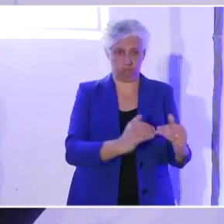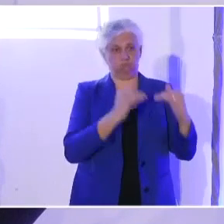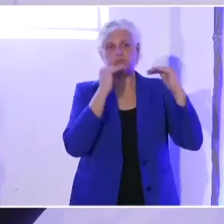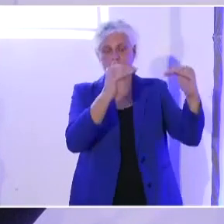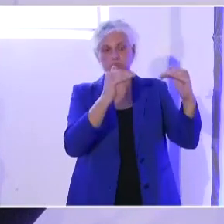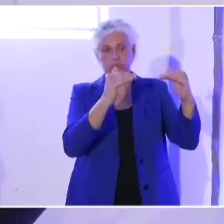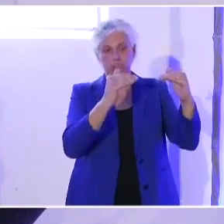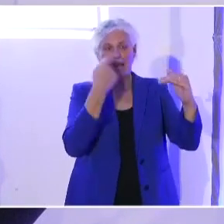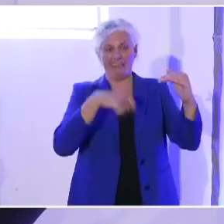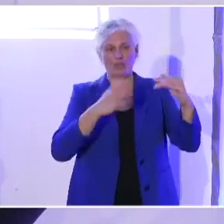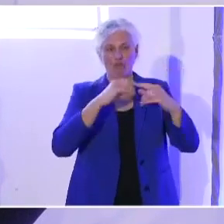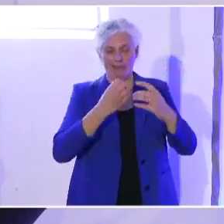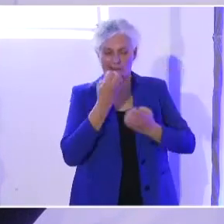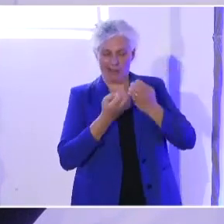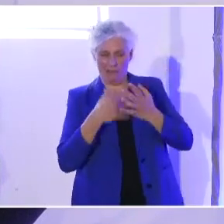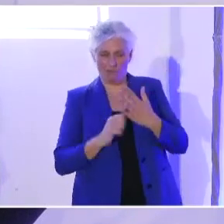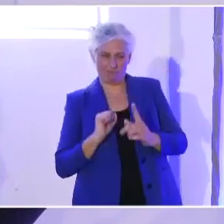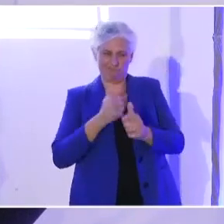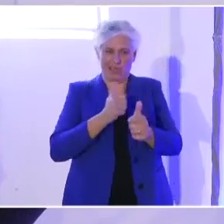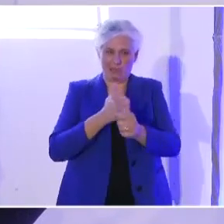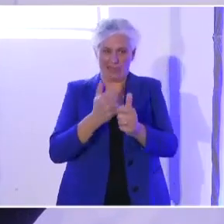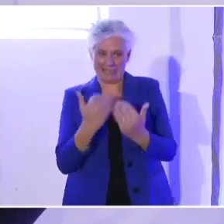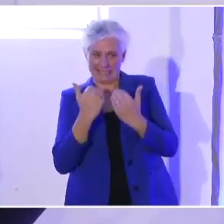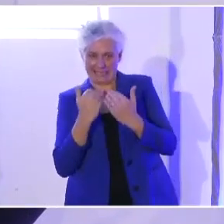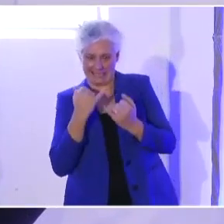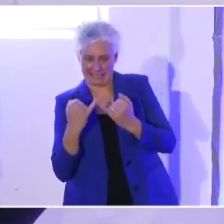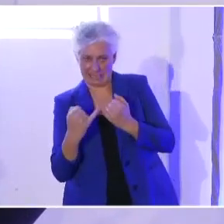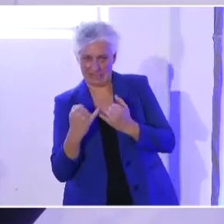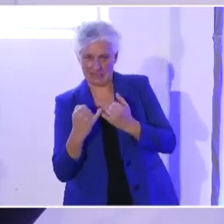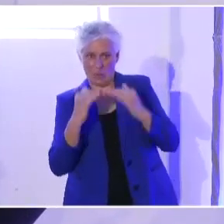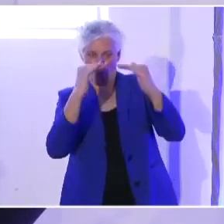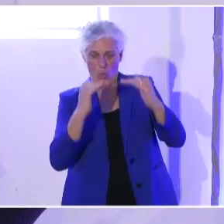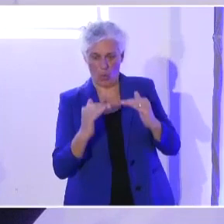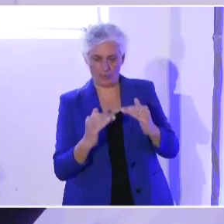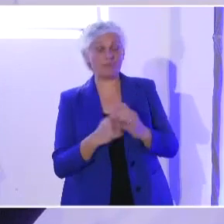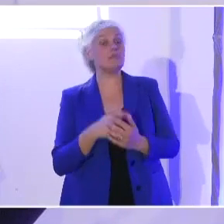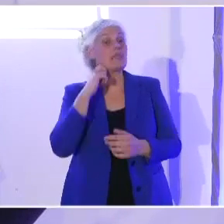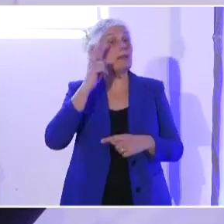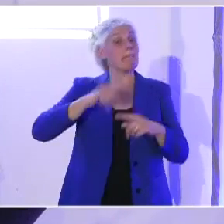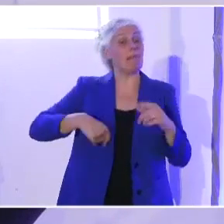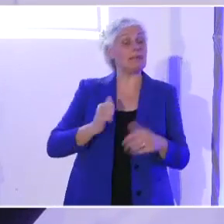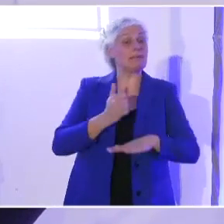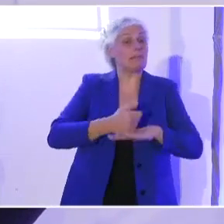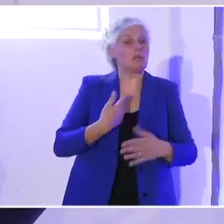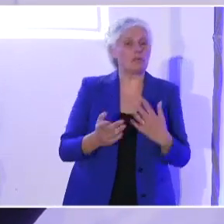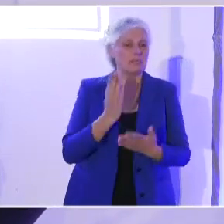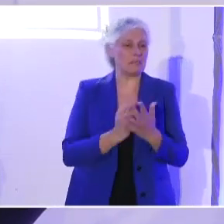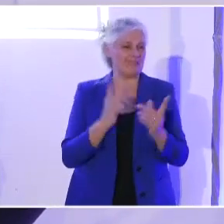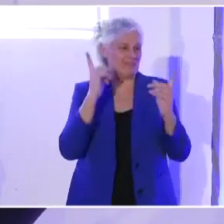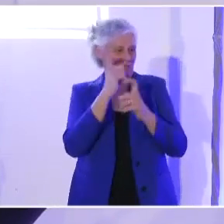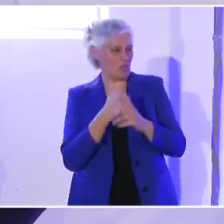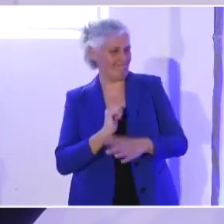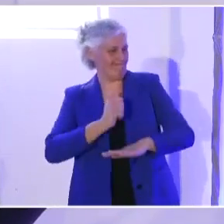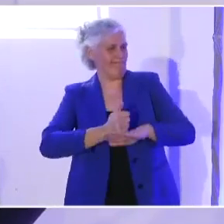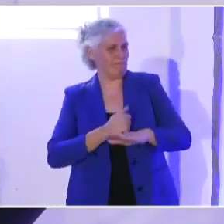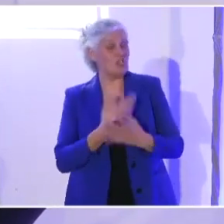you're battling against and to try and reduce down. Now, I think fines based on turnover are problematic. Generally, there